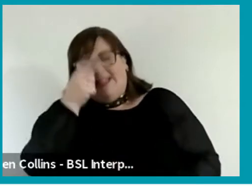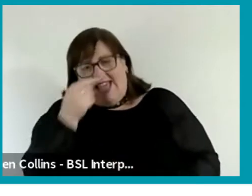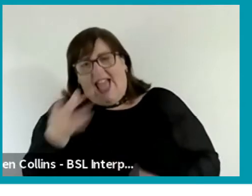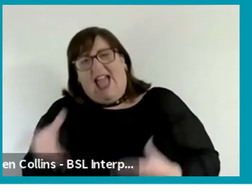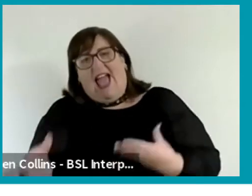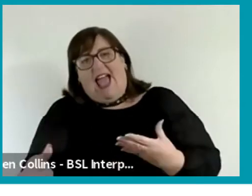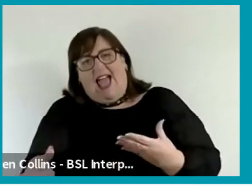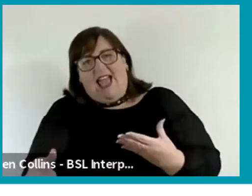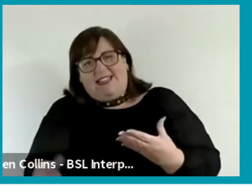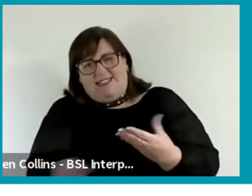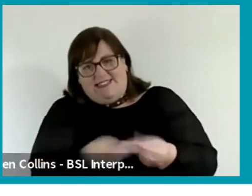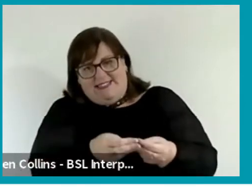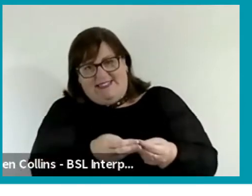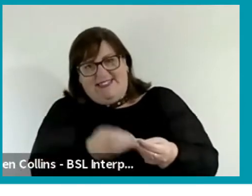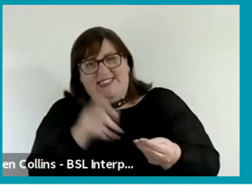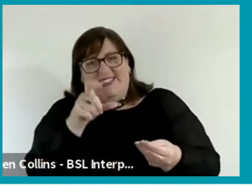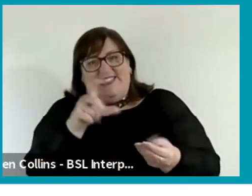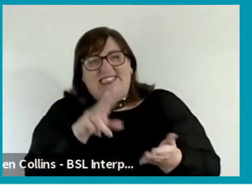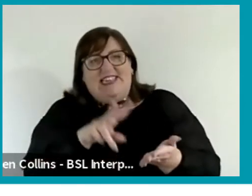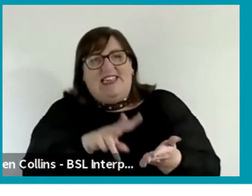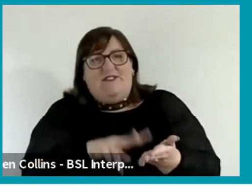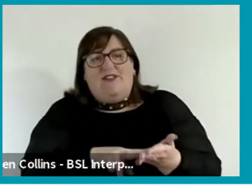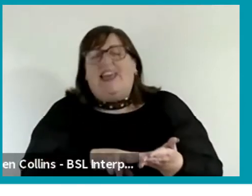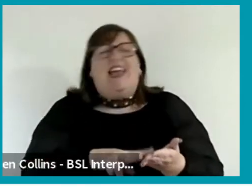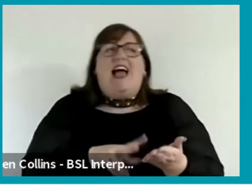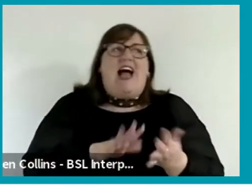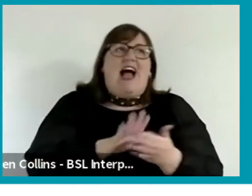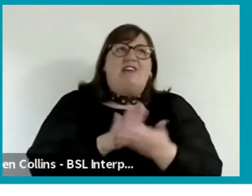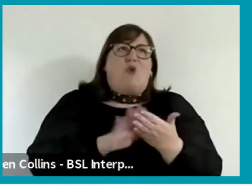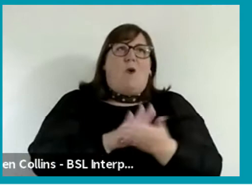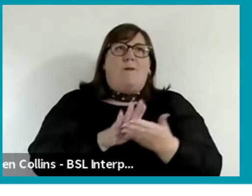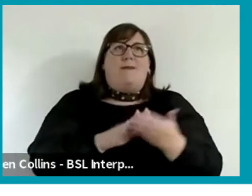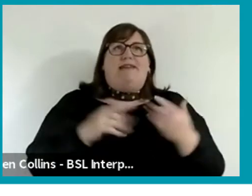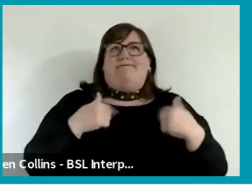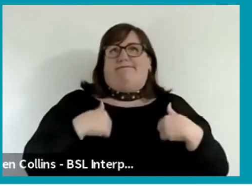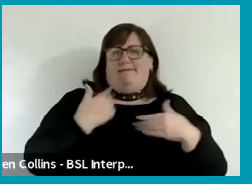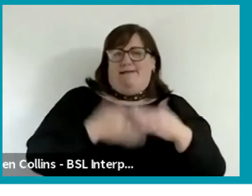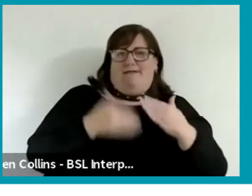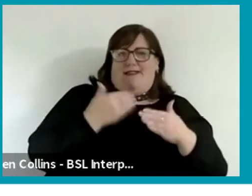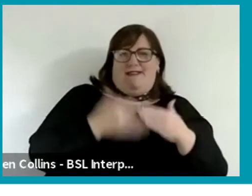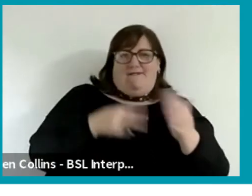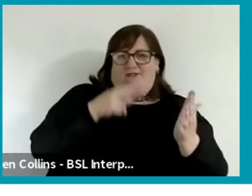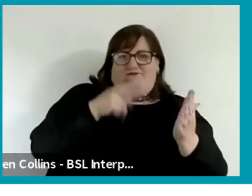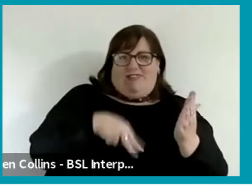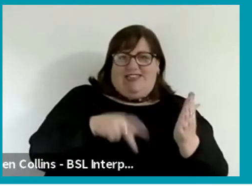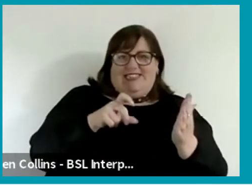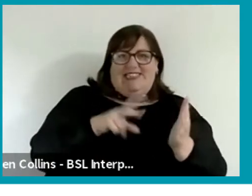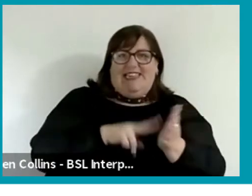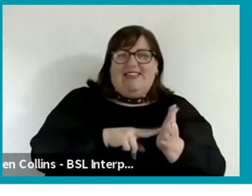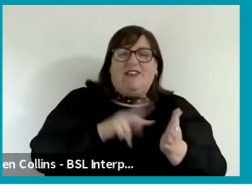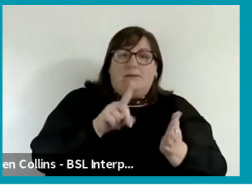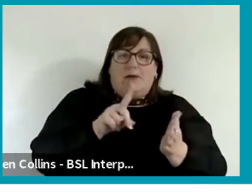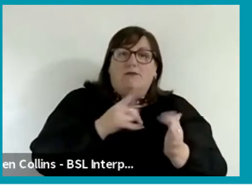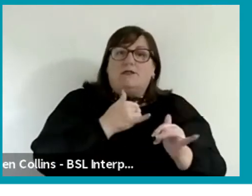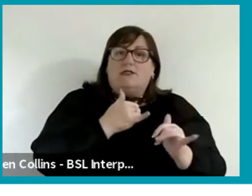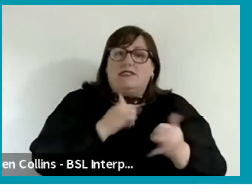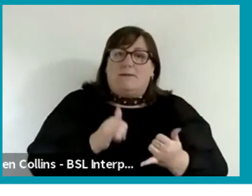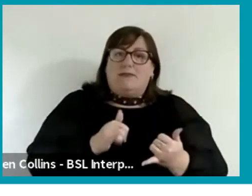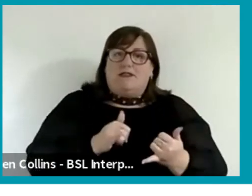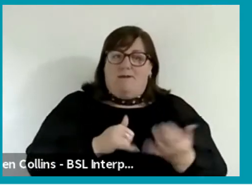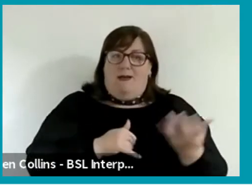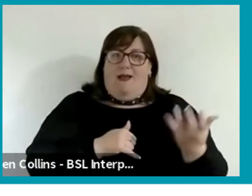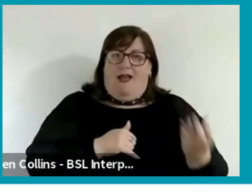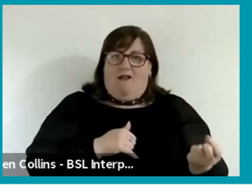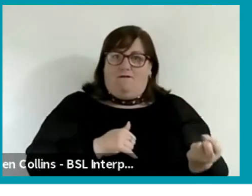don't look at them at all. I do open them very often when I call people to proceed with a screening call. It's helping